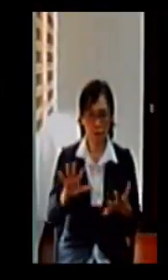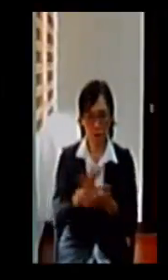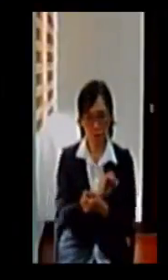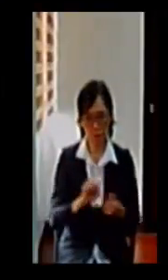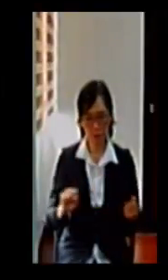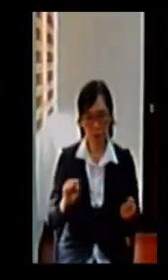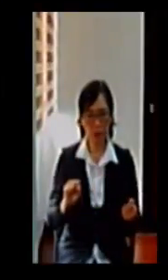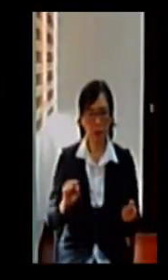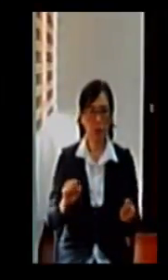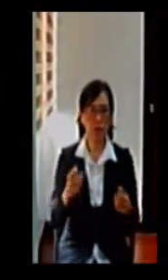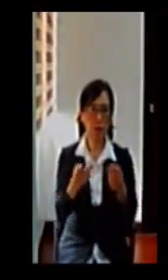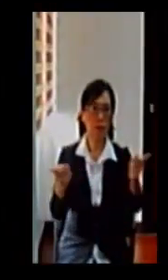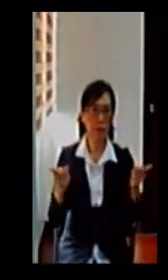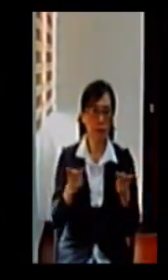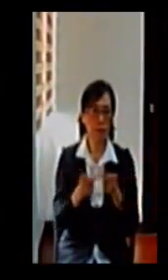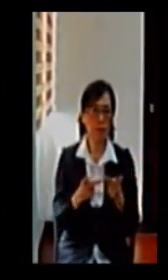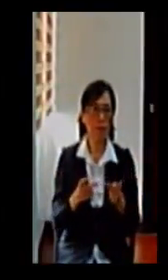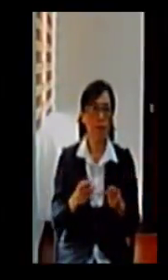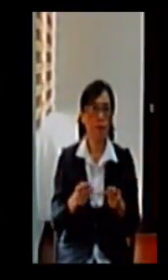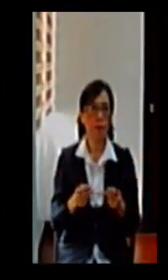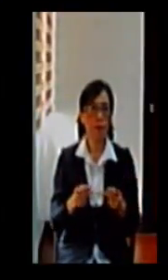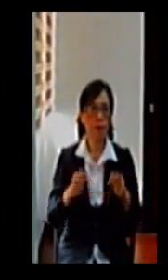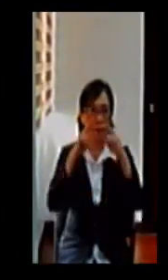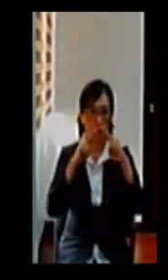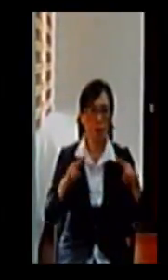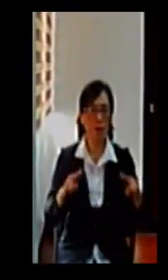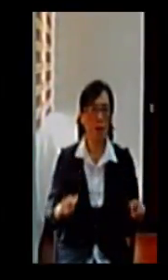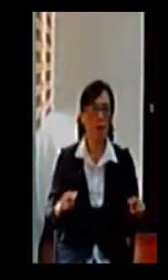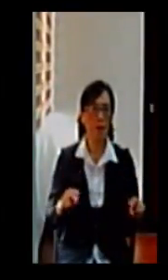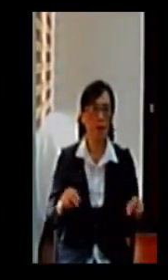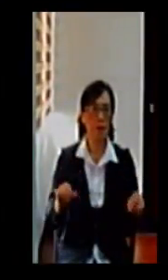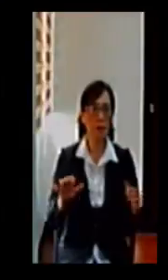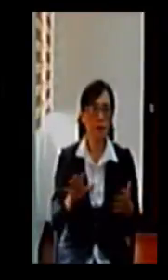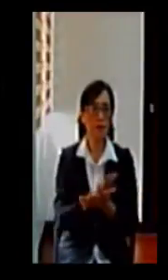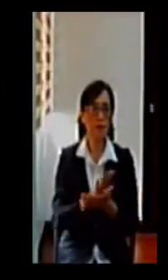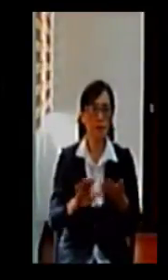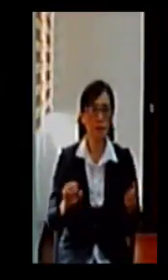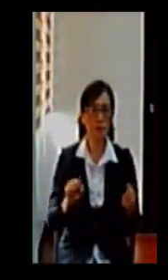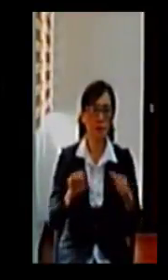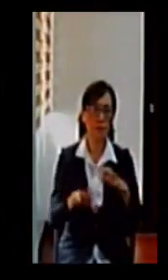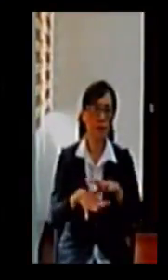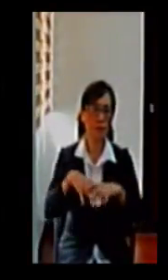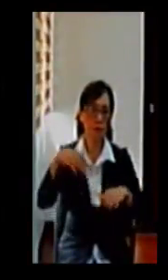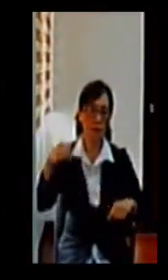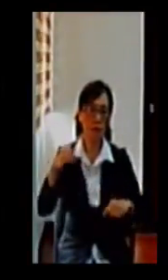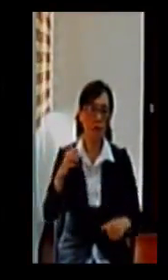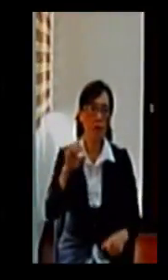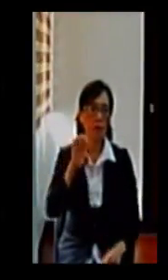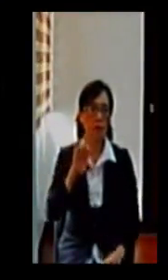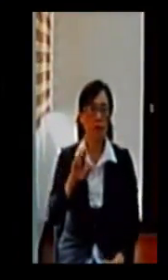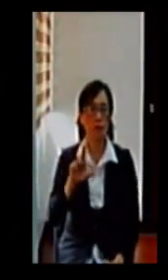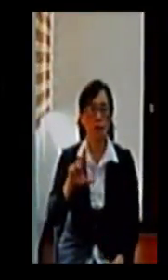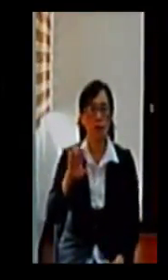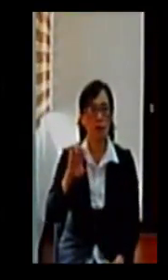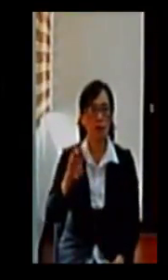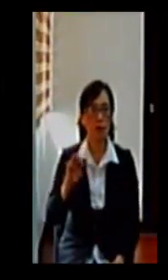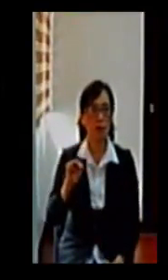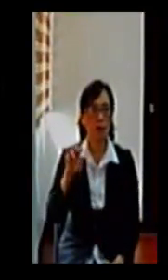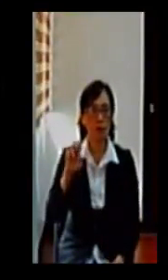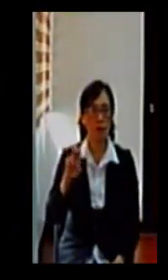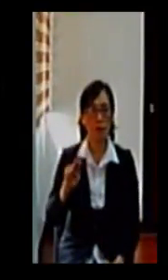When the habitat is gone, your house is obliterated, then you're exposed to the elements. The fact is,